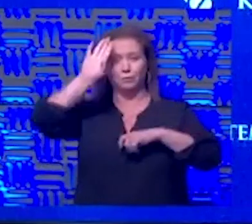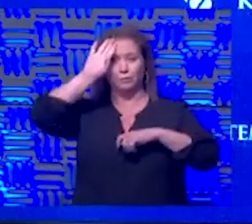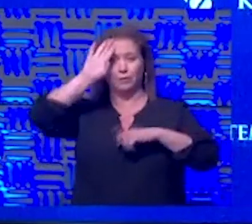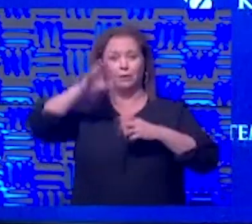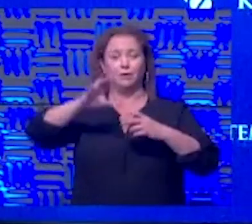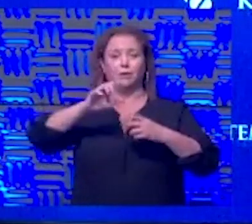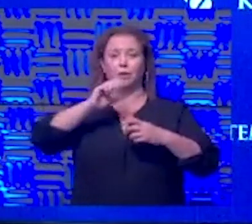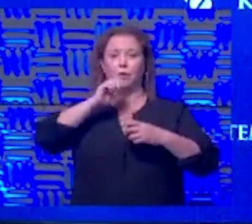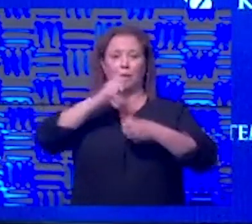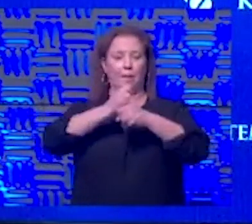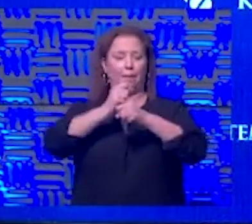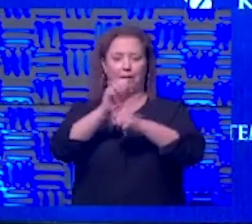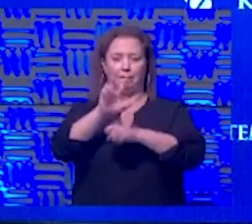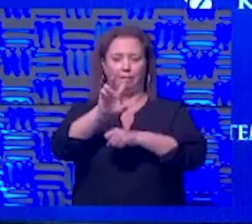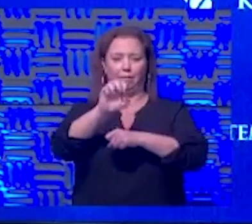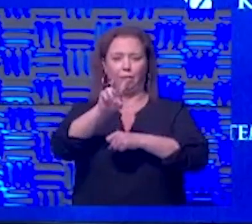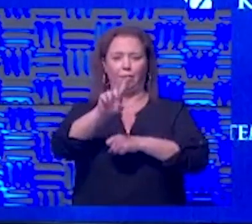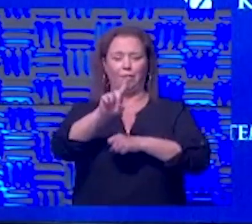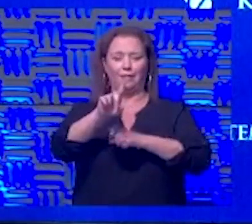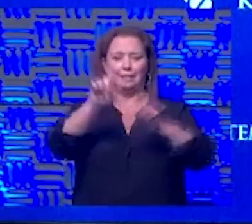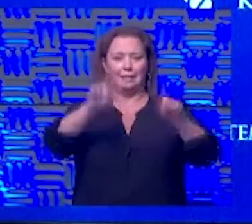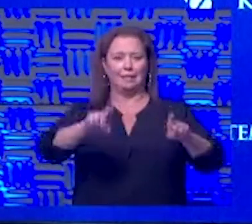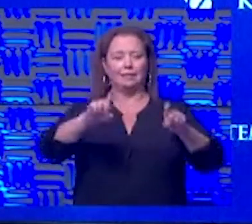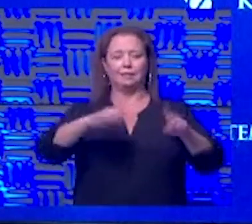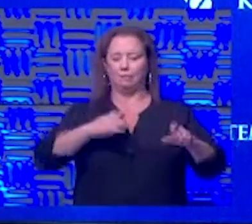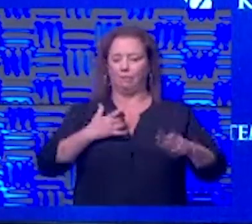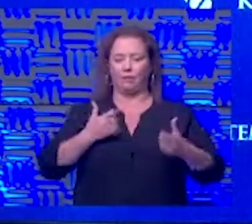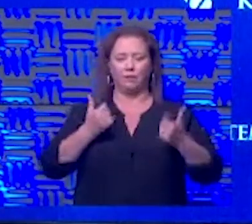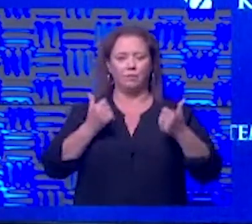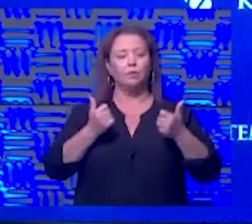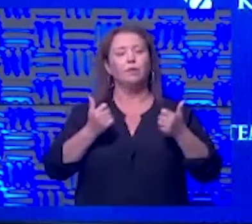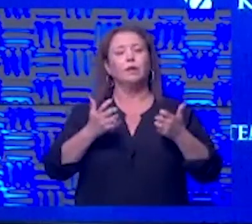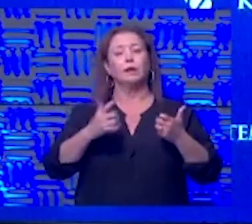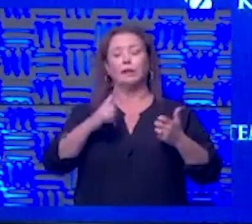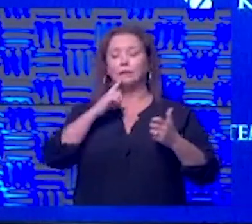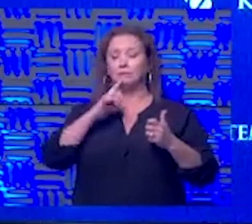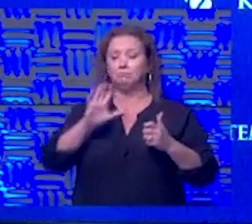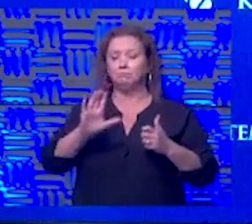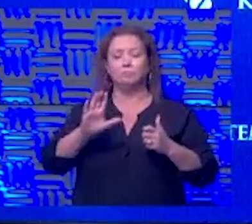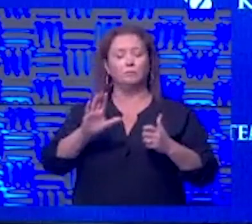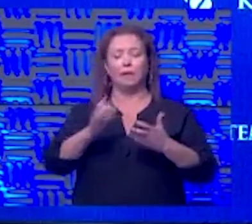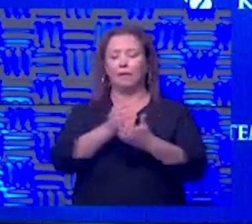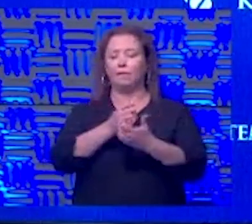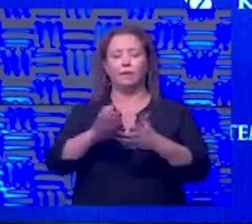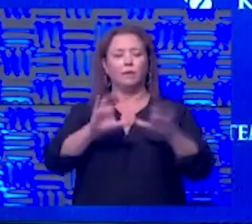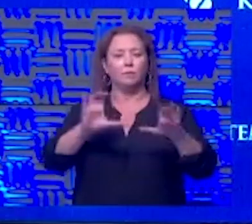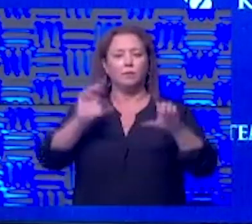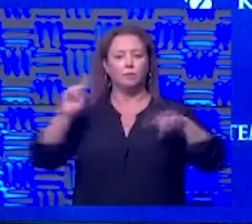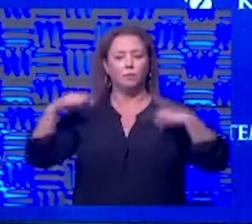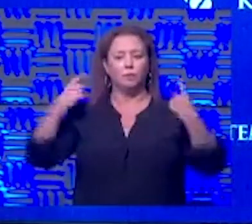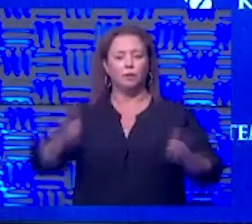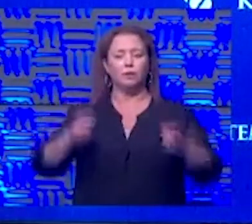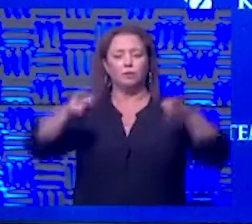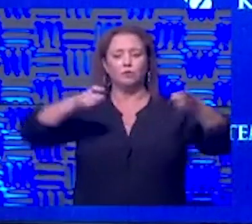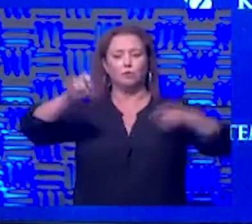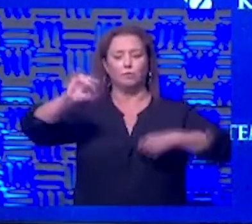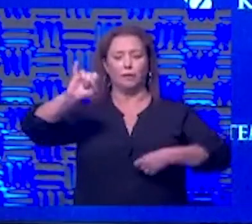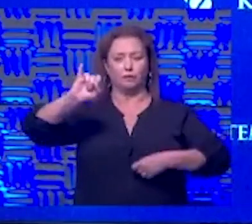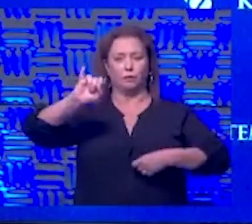We did not make them undergo a COVID test. They were asymptomatic. They were feeling good. And we said, okay, listen, you have done all the right things in infection control. They